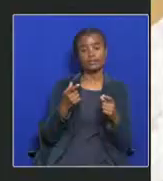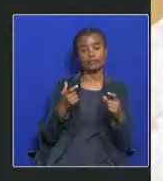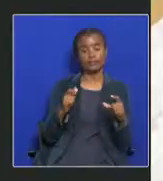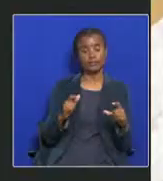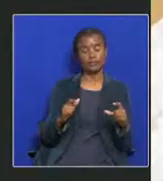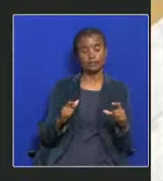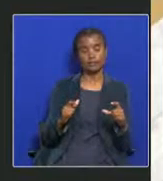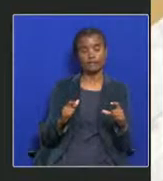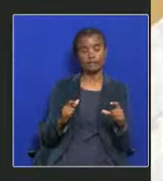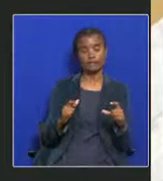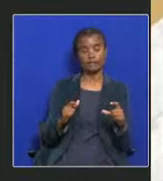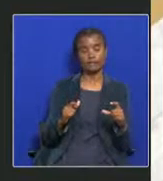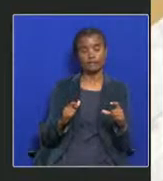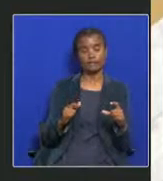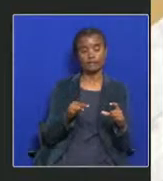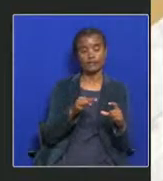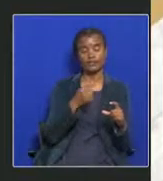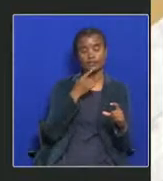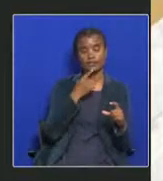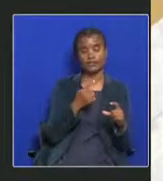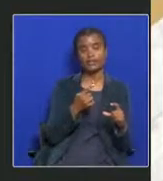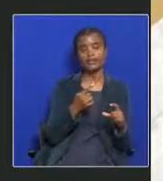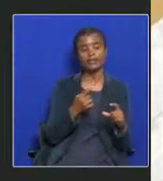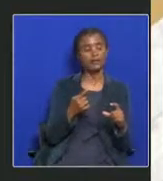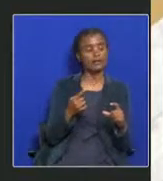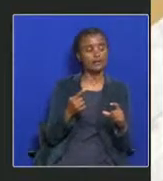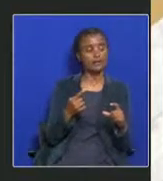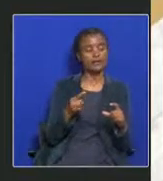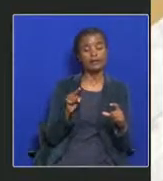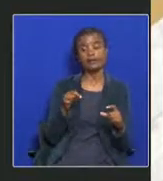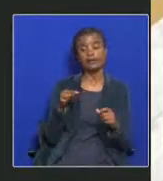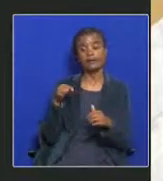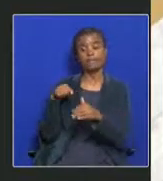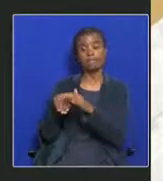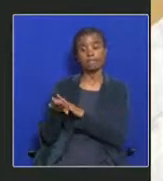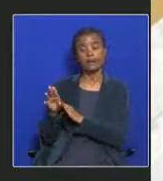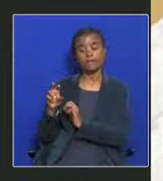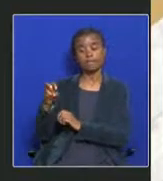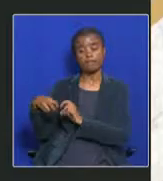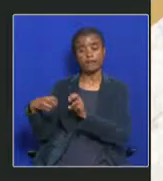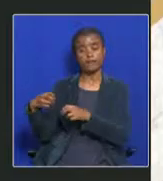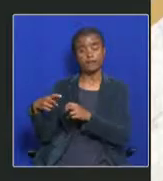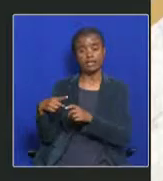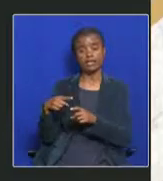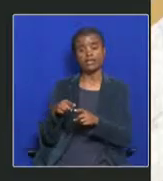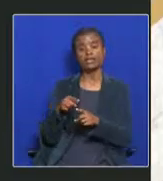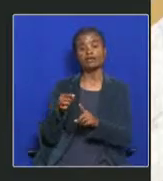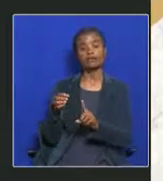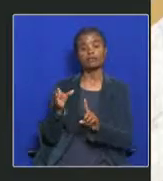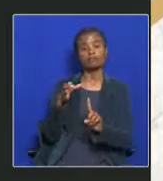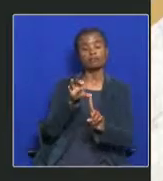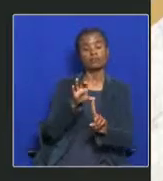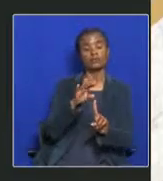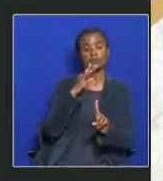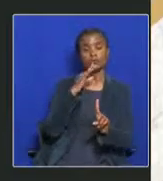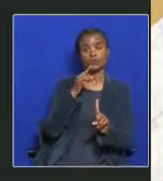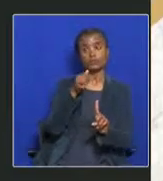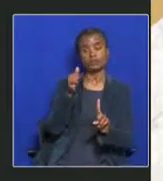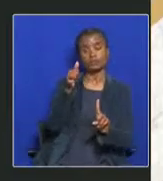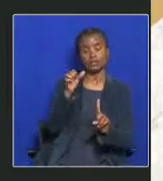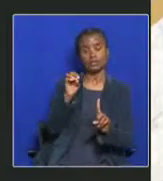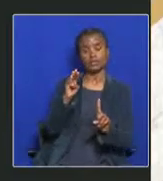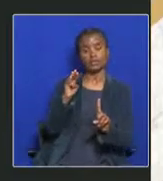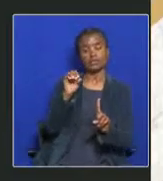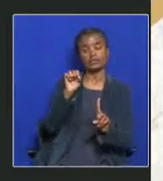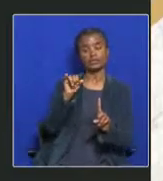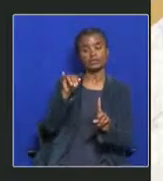on the after the break-in on the 8th, he was tasked by Brigadier Sibia to see if he could find any information regarding